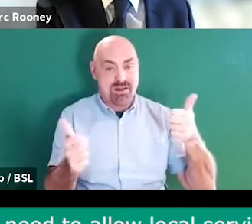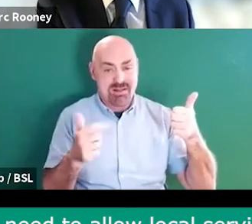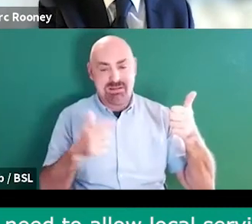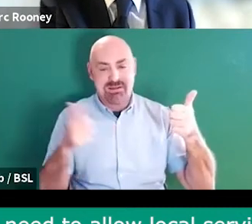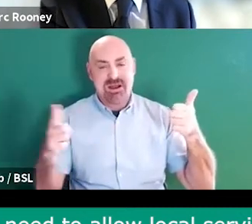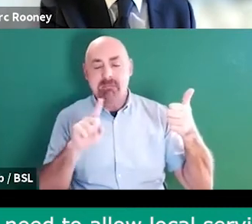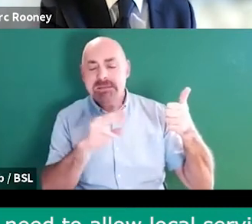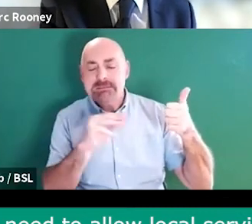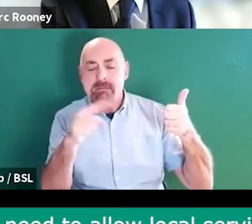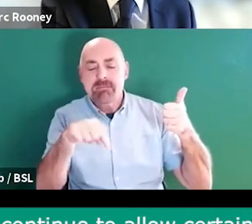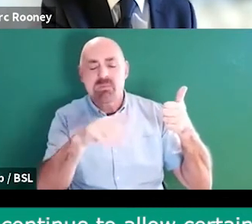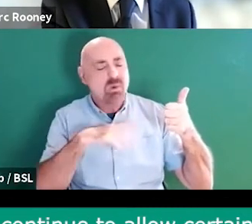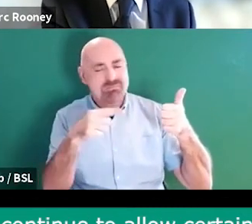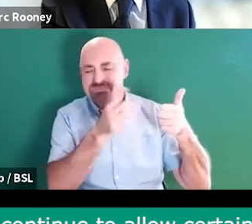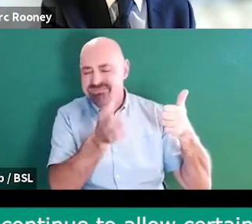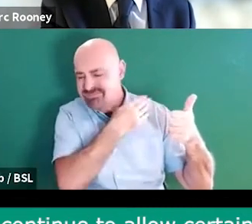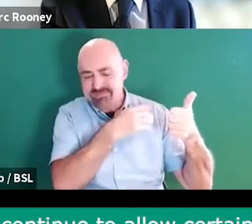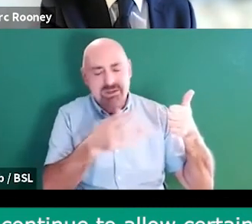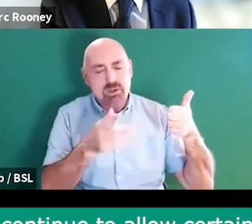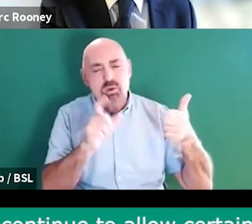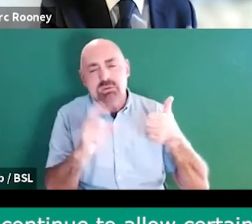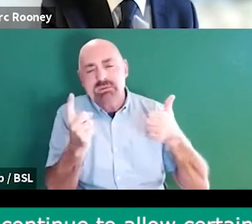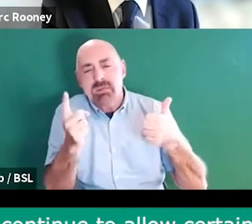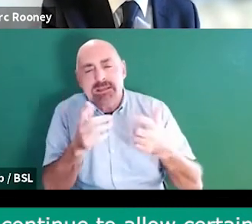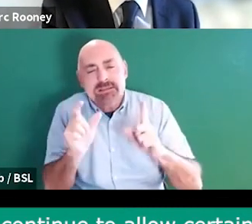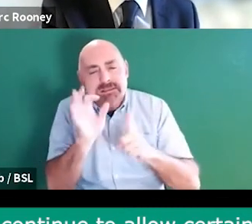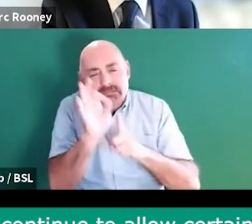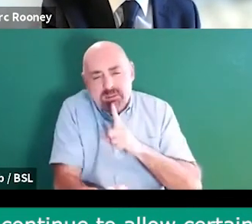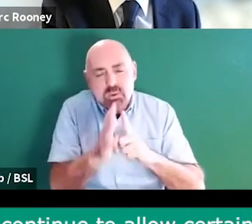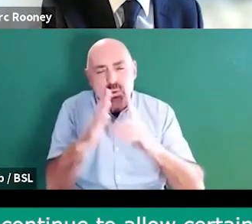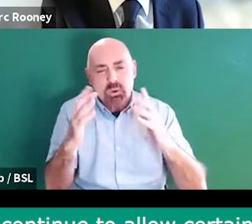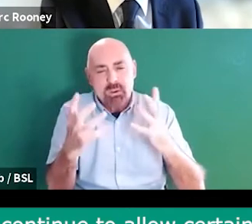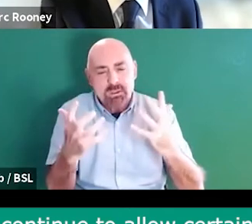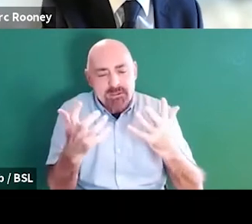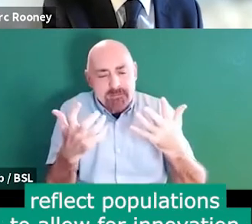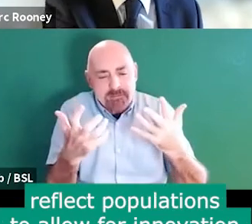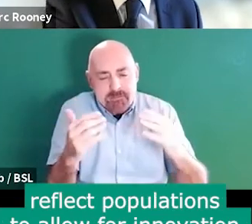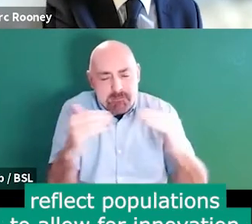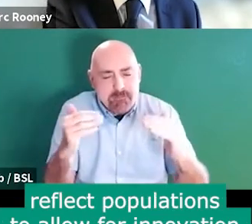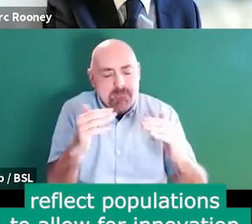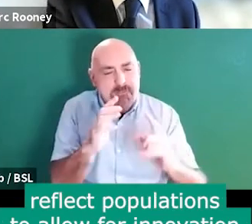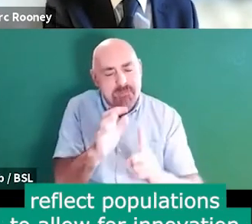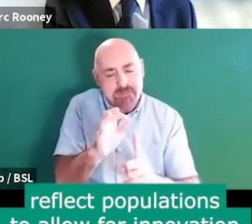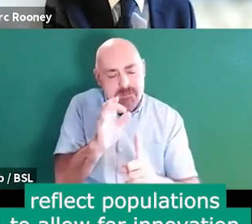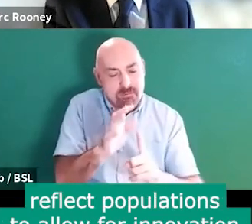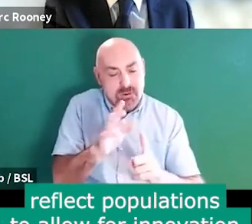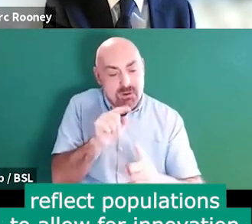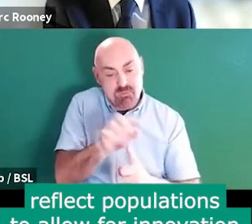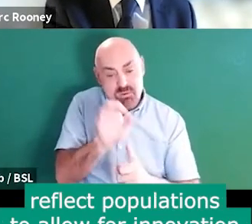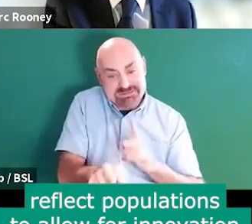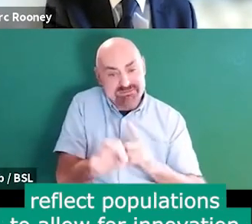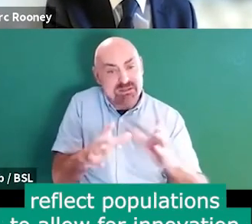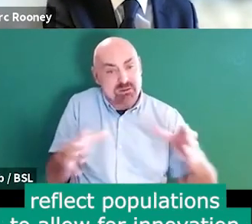allow local service delivery to allow provision to reflect populations, to